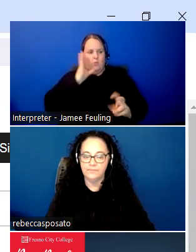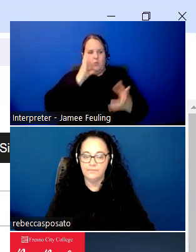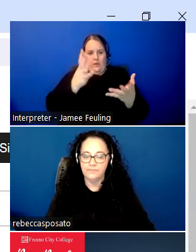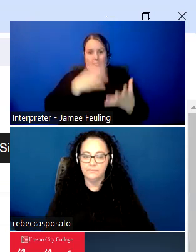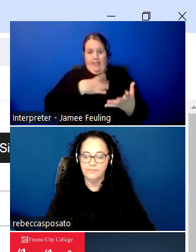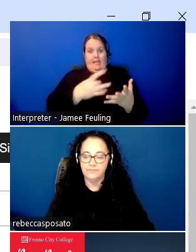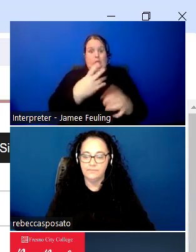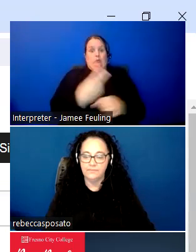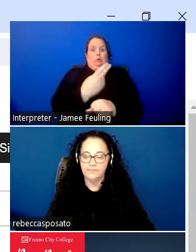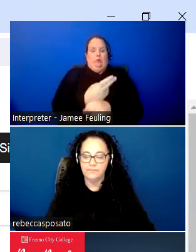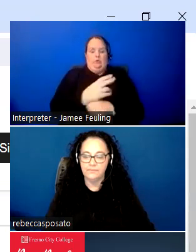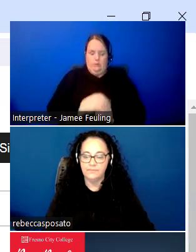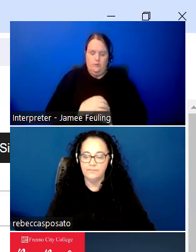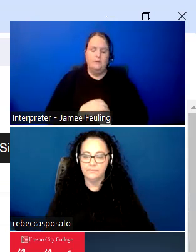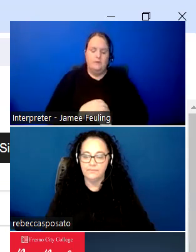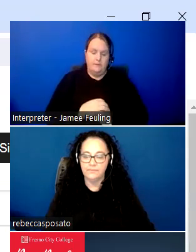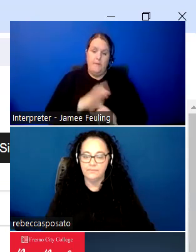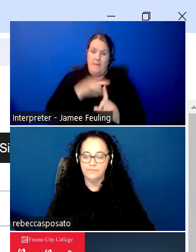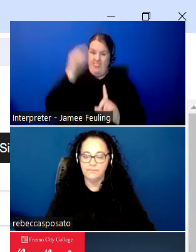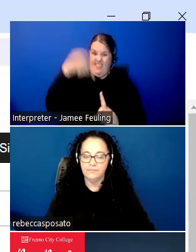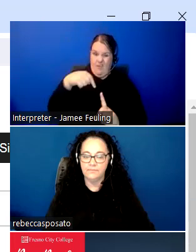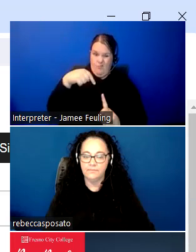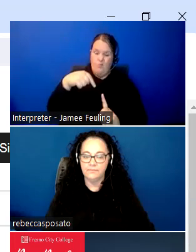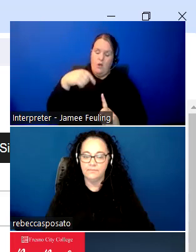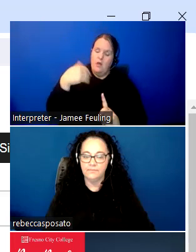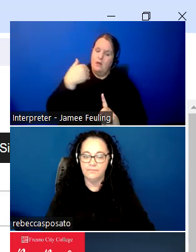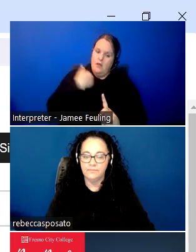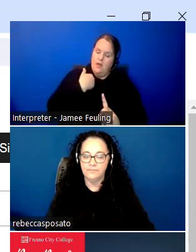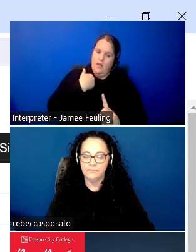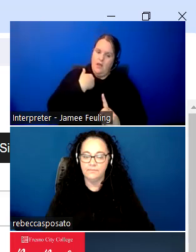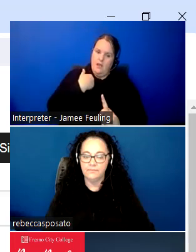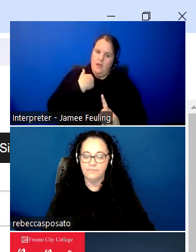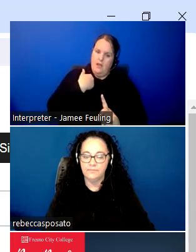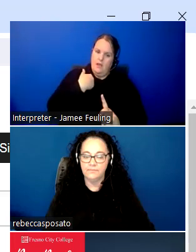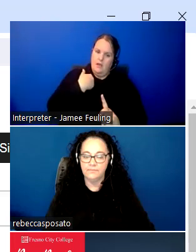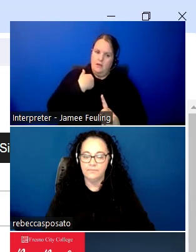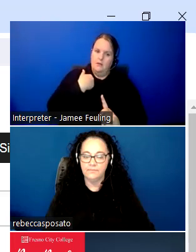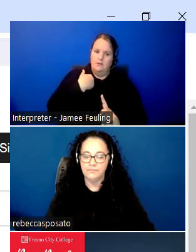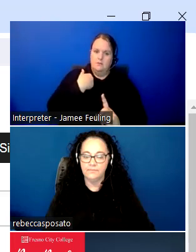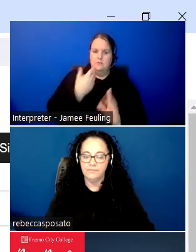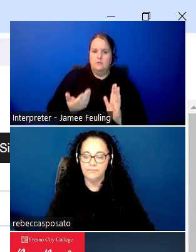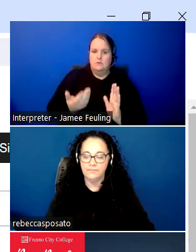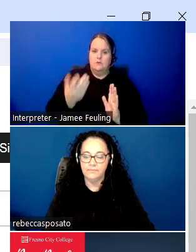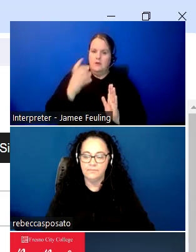use. But this one has the REASEC assessment, which we also